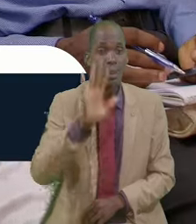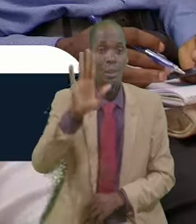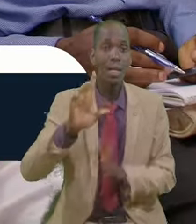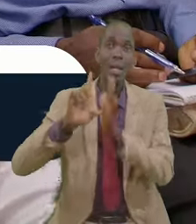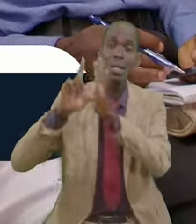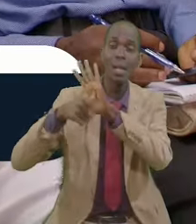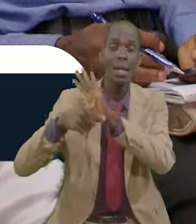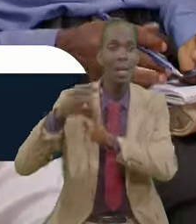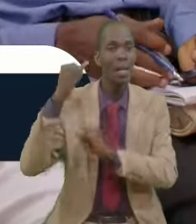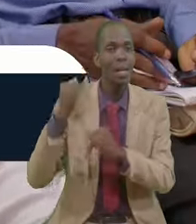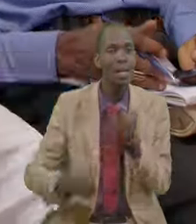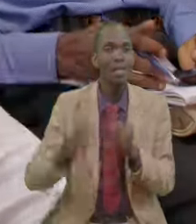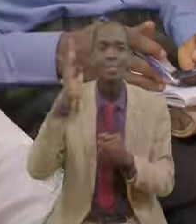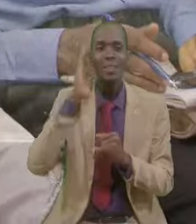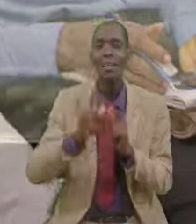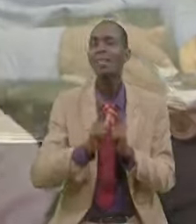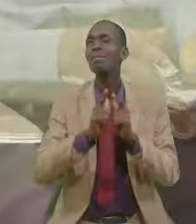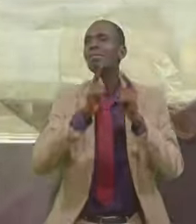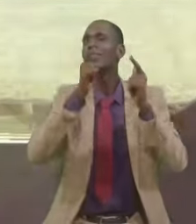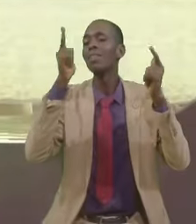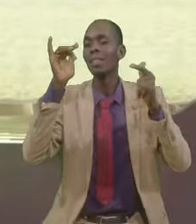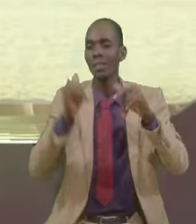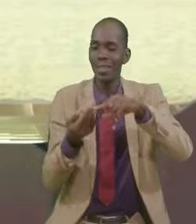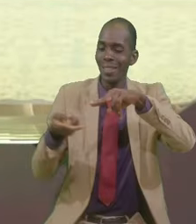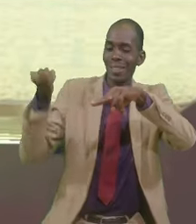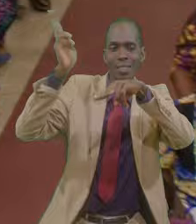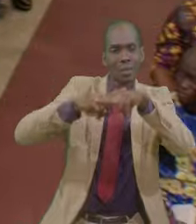end will greatly increase.